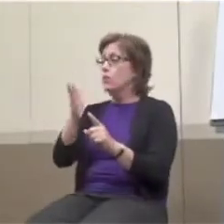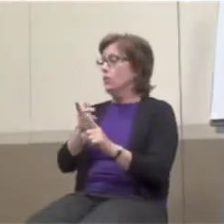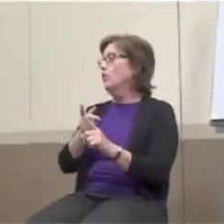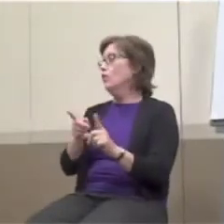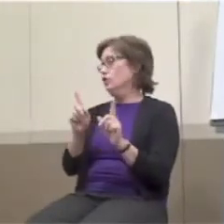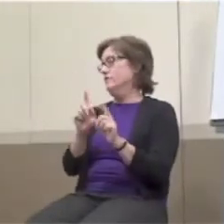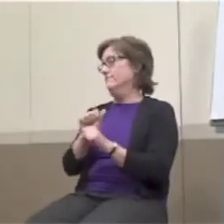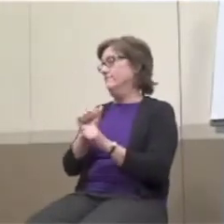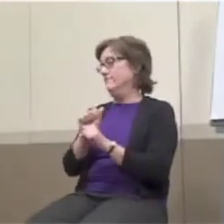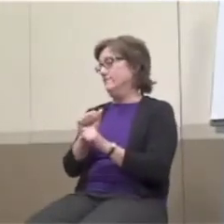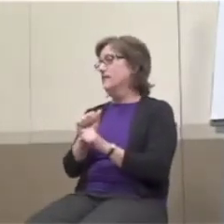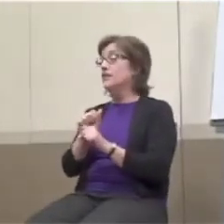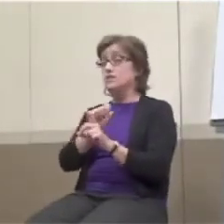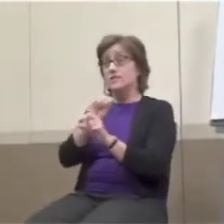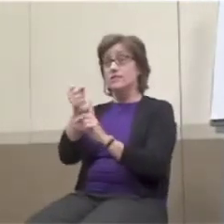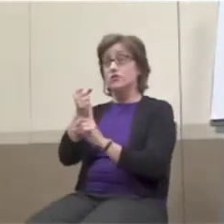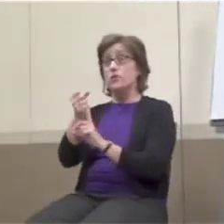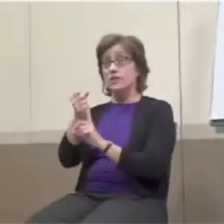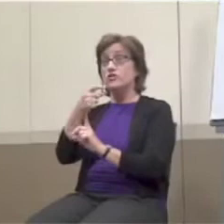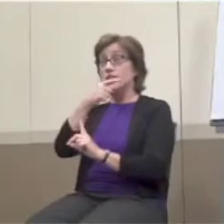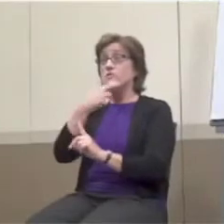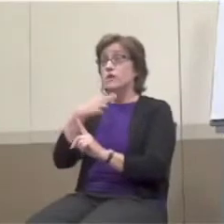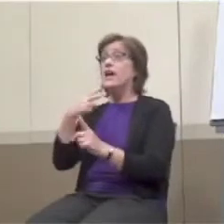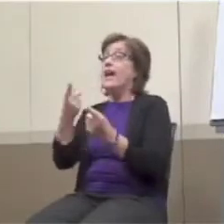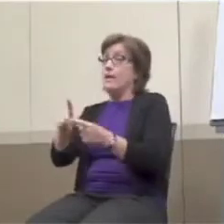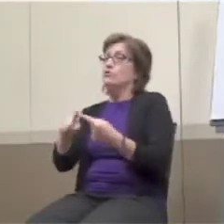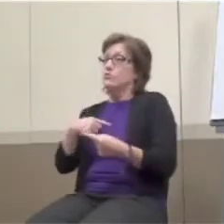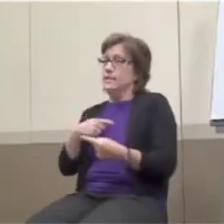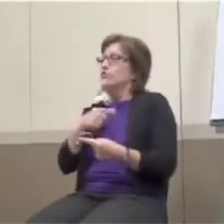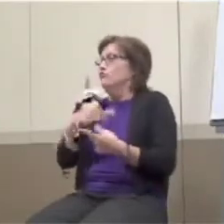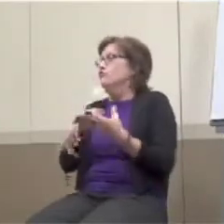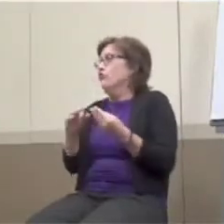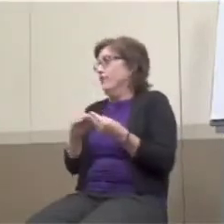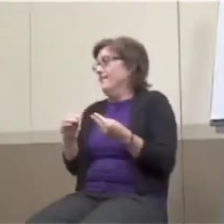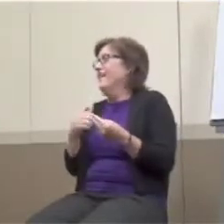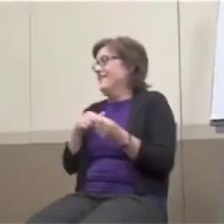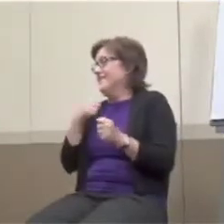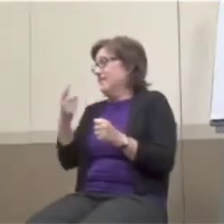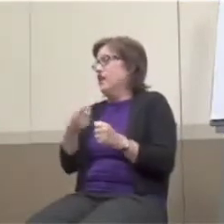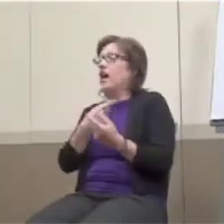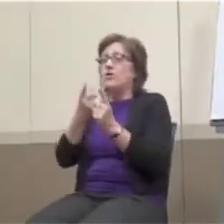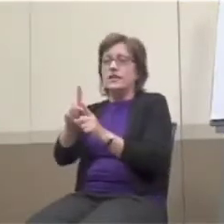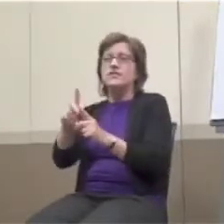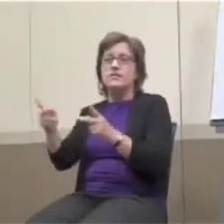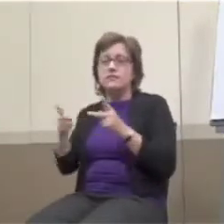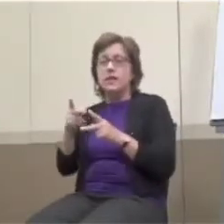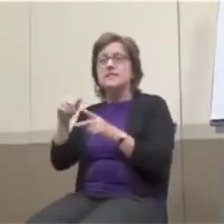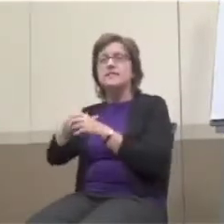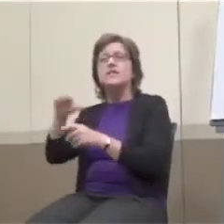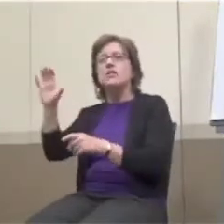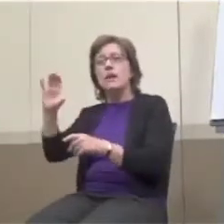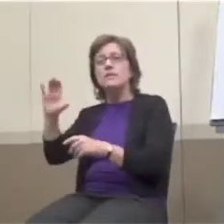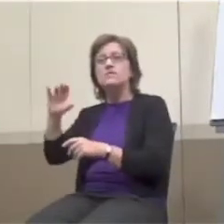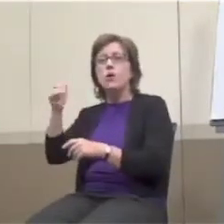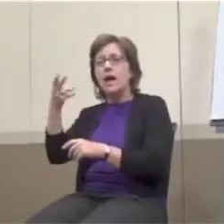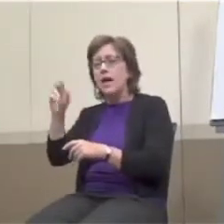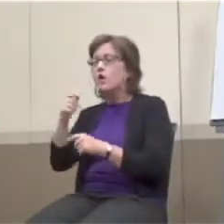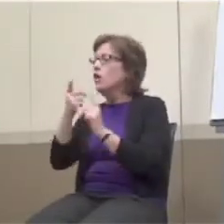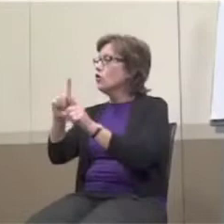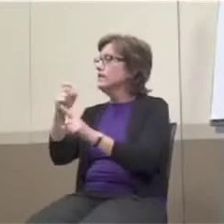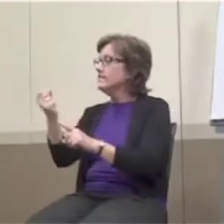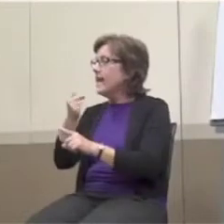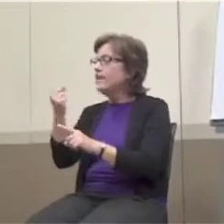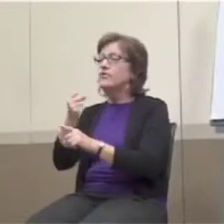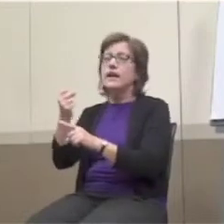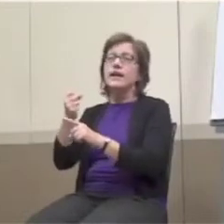So the situation at the restaurant happened to me. It's a true story, so I could tell you it. Went to this place in Columbus, Ohio. It was on a Saturday. They have